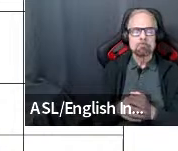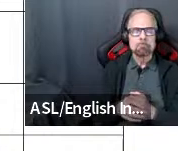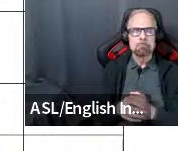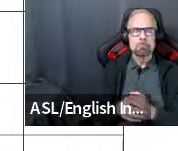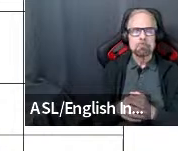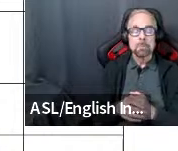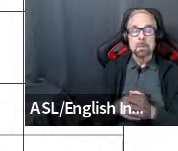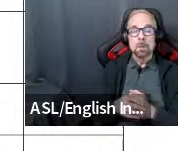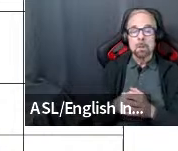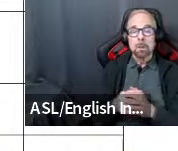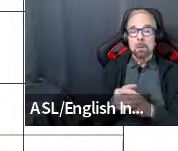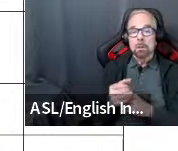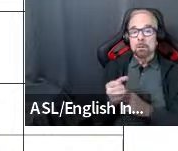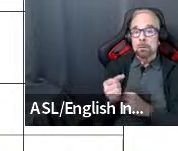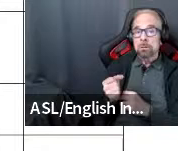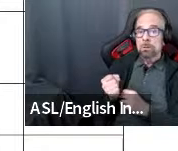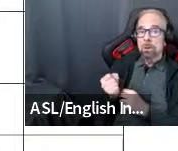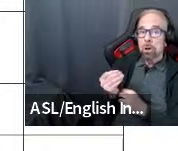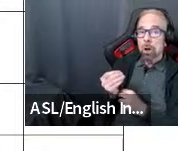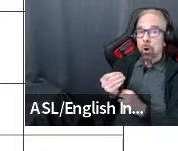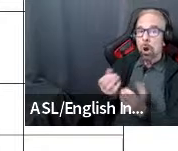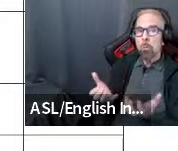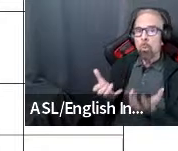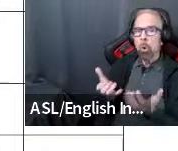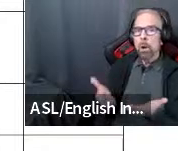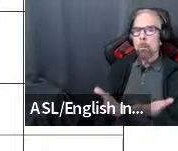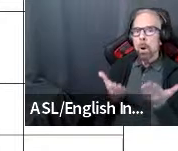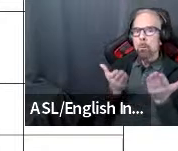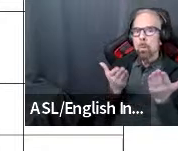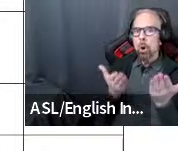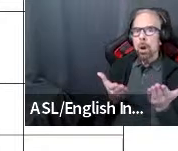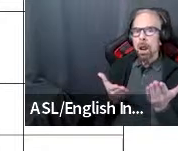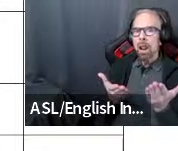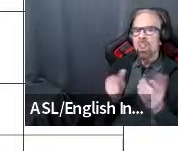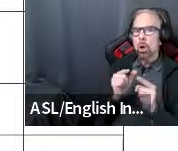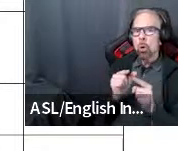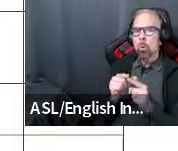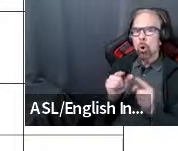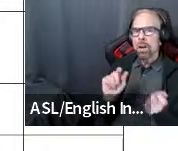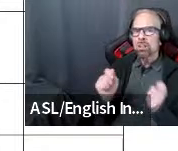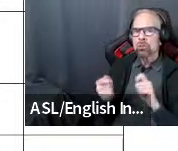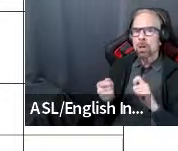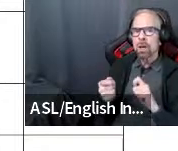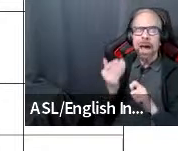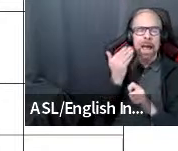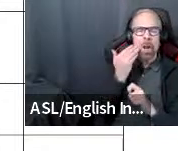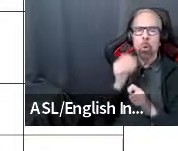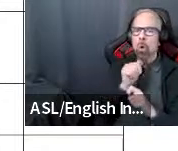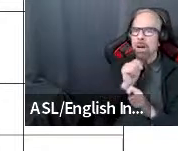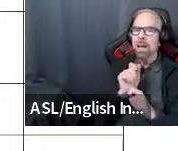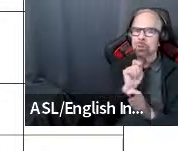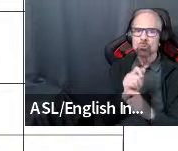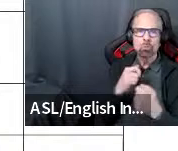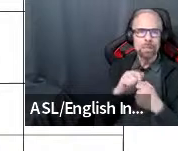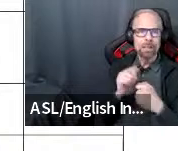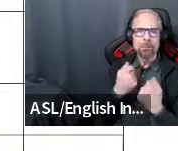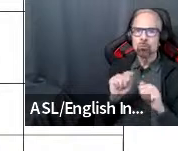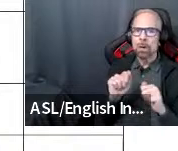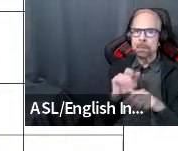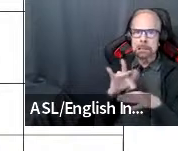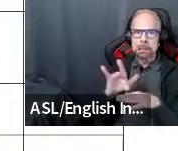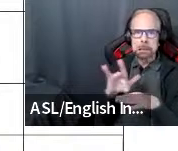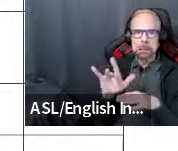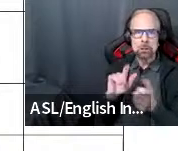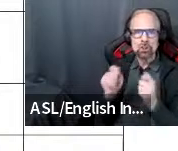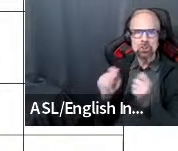So I guess I'd like to propose a little wording change. I know we're not trying to wordsmith here, but I do think when we